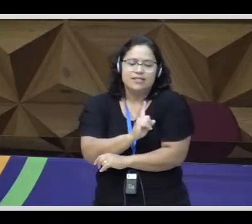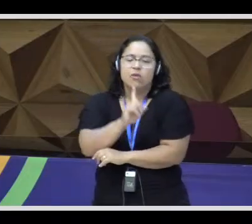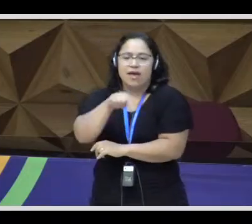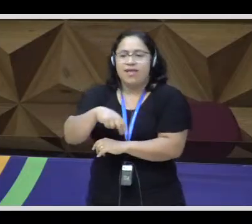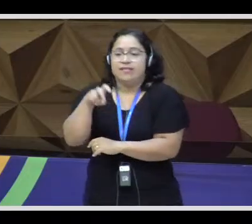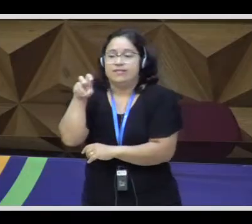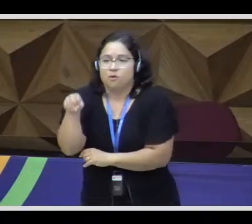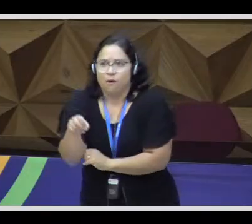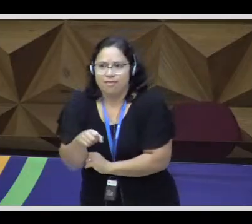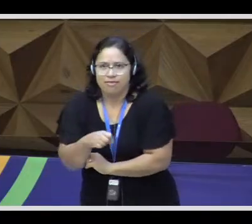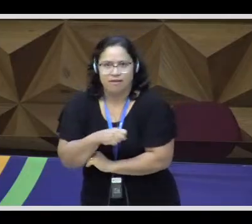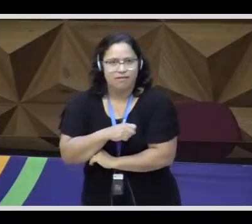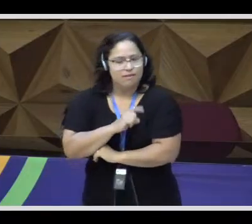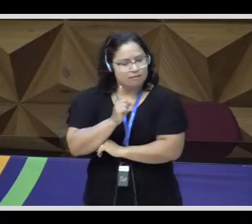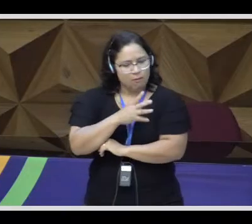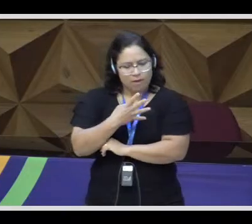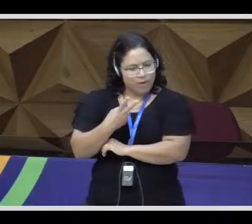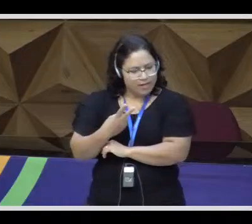it's 50.